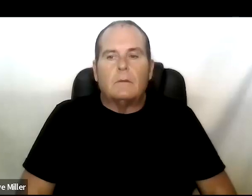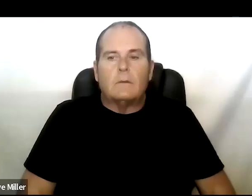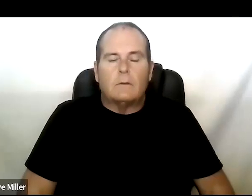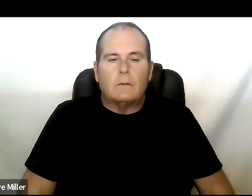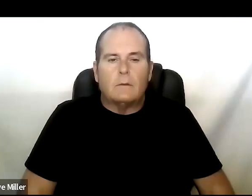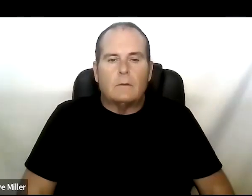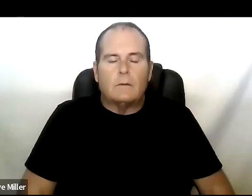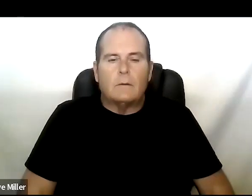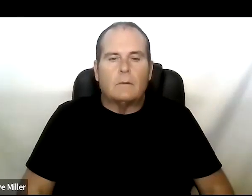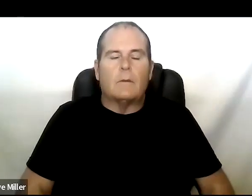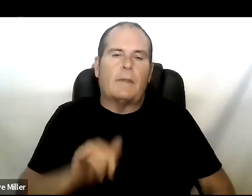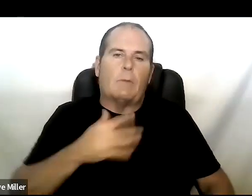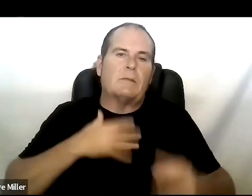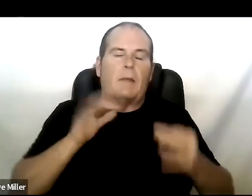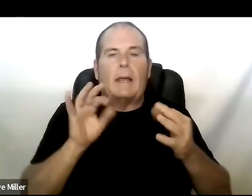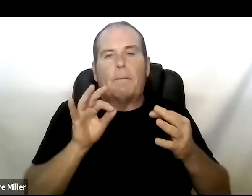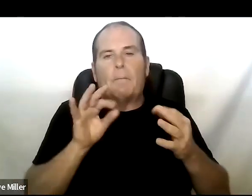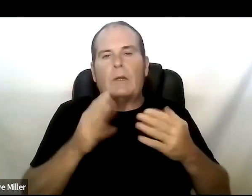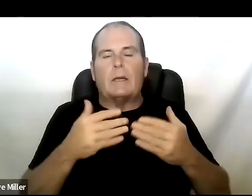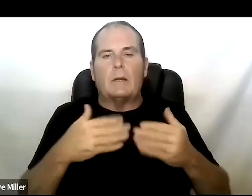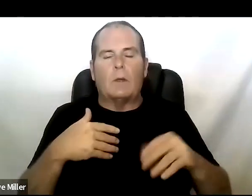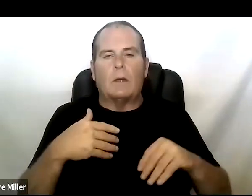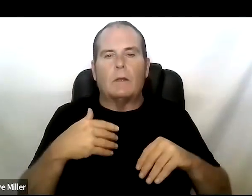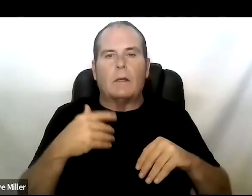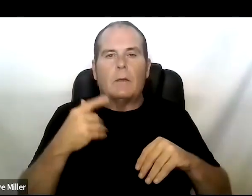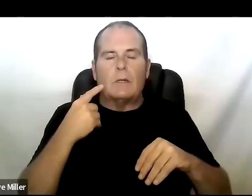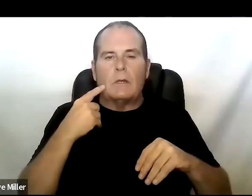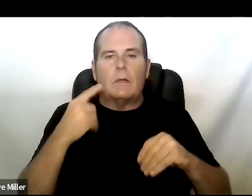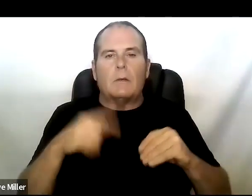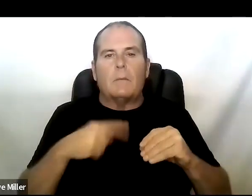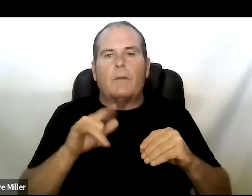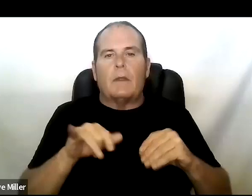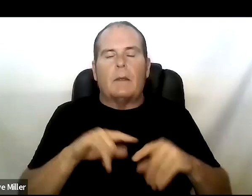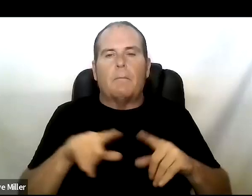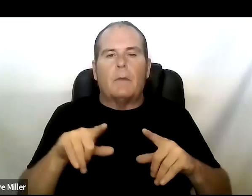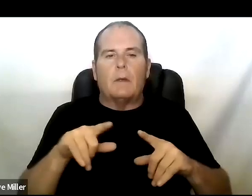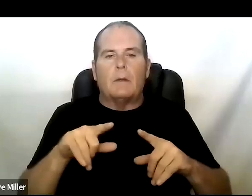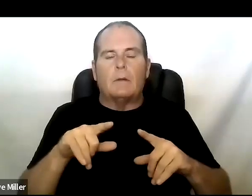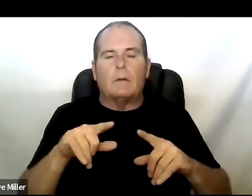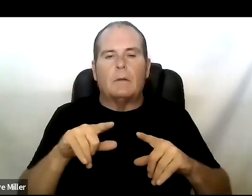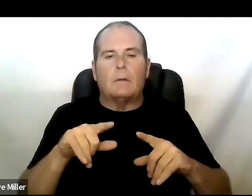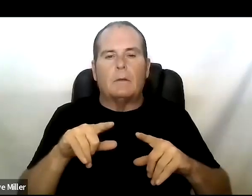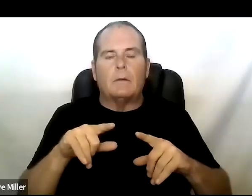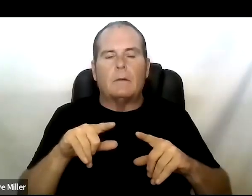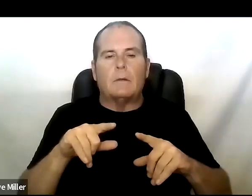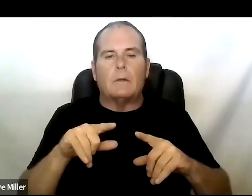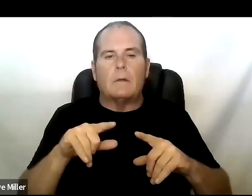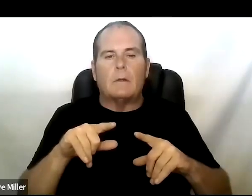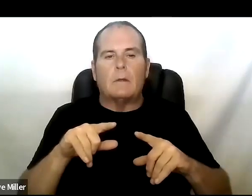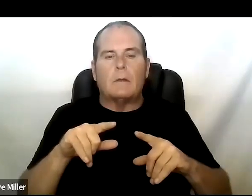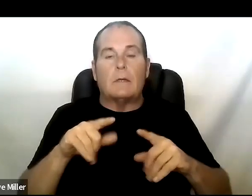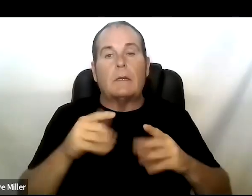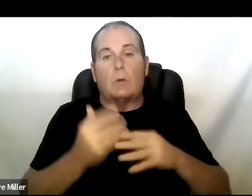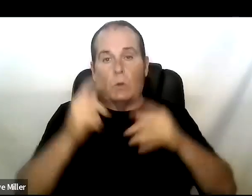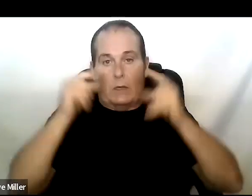Well, that was my input anyway. But I mean, I was thinking maybe, you know, about that. But the scleral lenses that I received, you know,